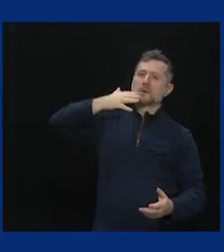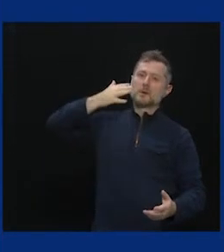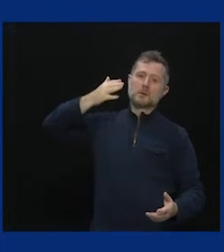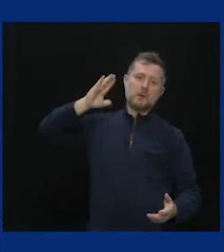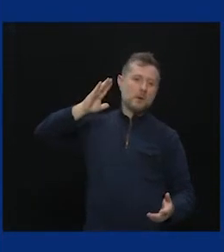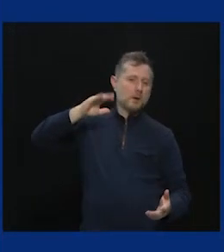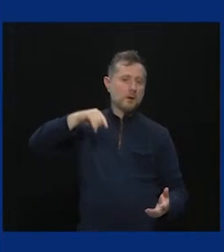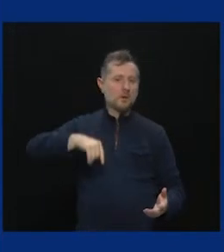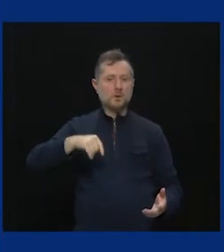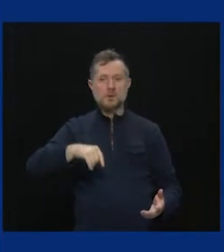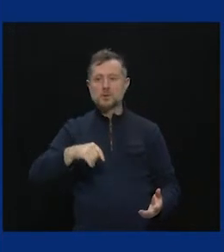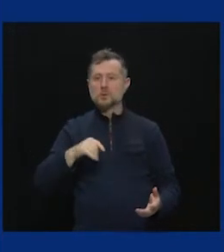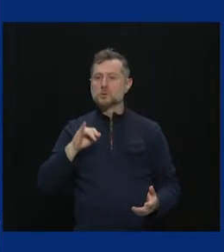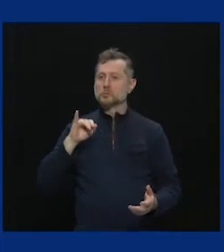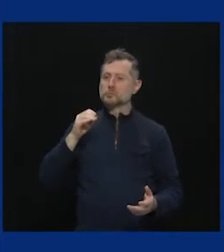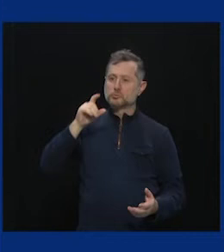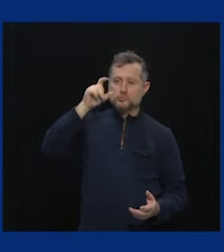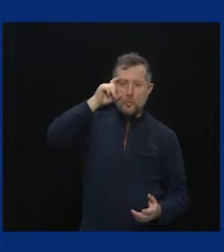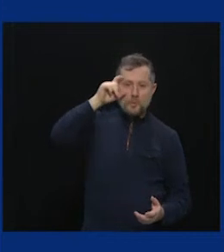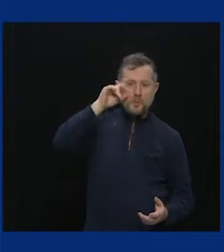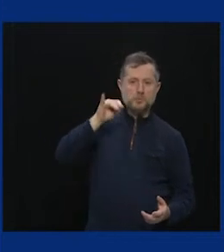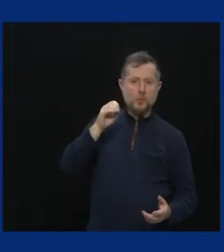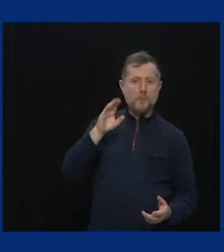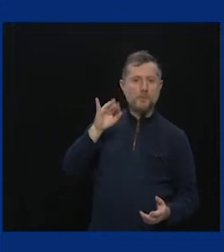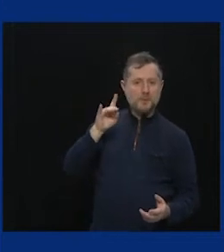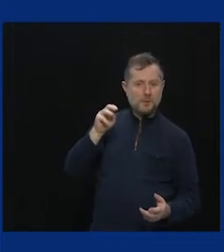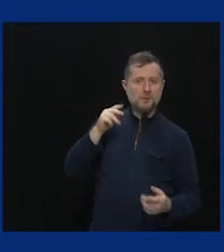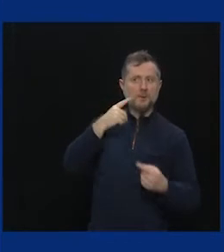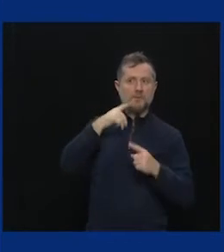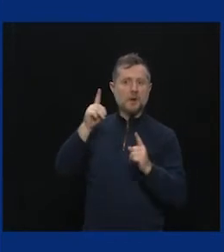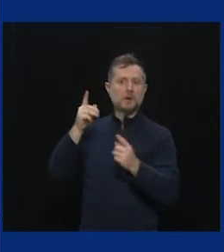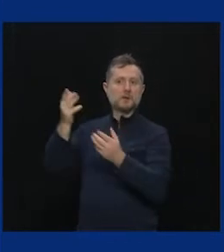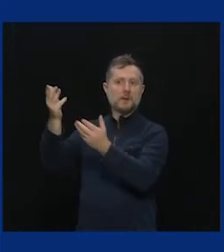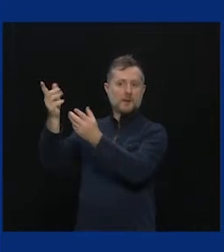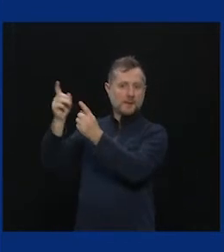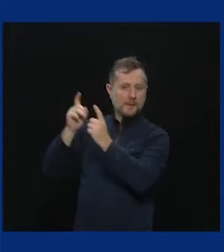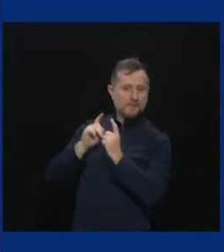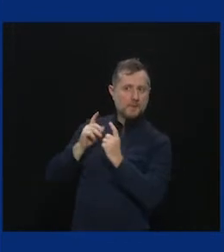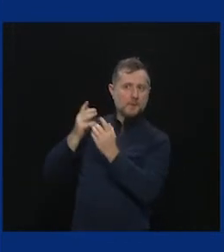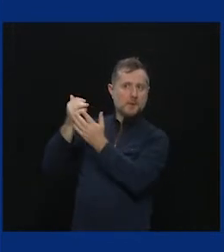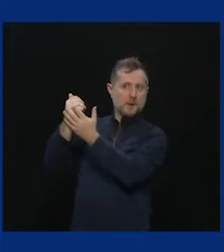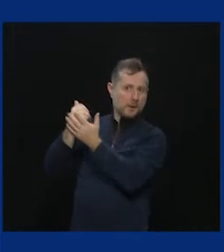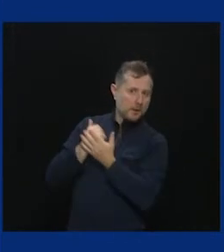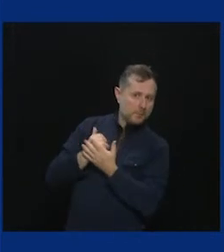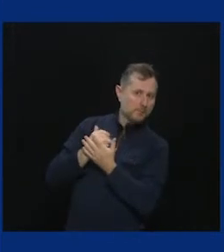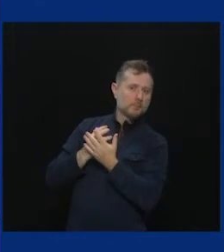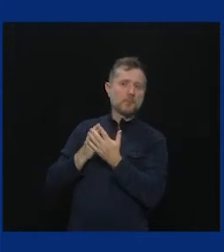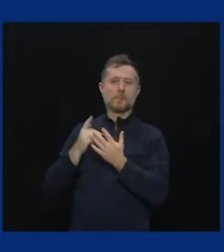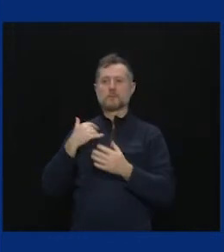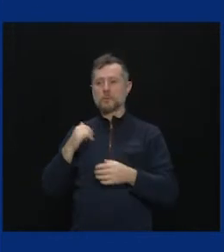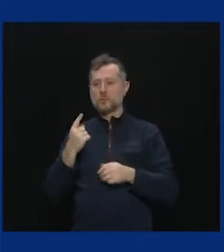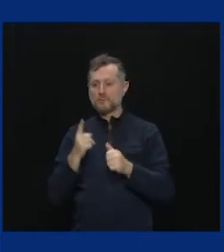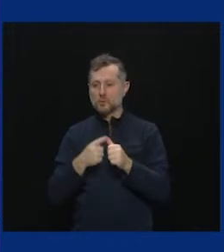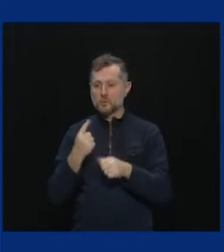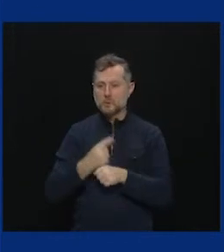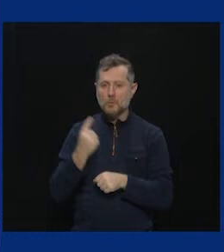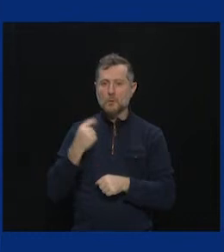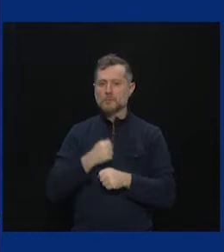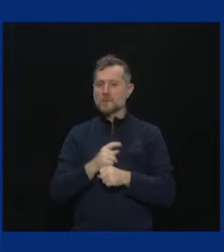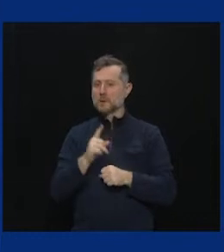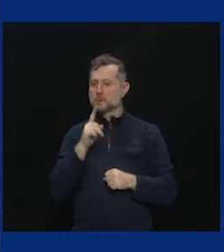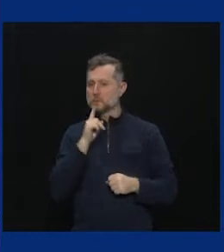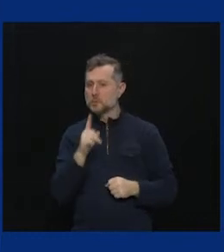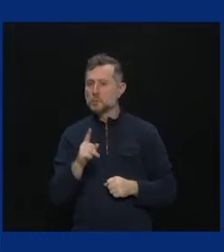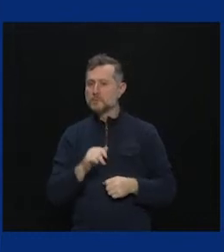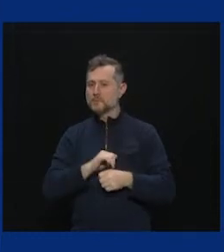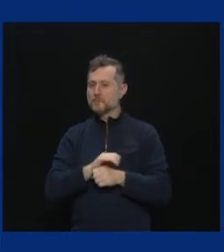government who gave us desperately needed relief. So on day one, I was able to make sure that we had our pandemic relief out the door. It had